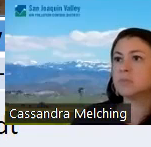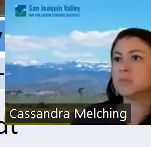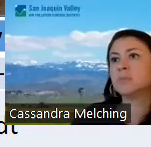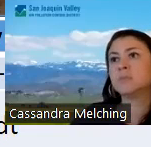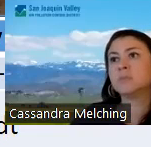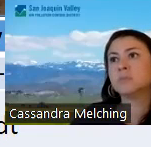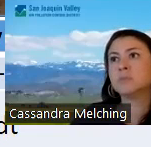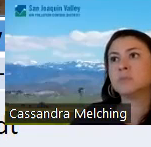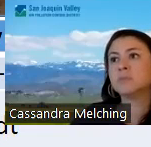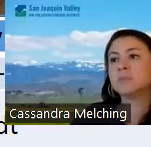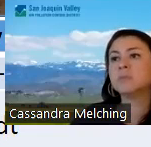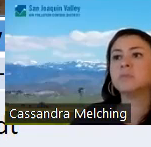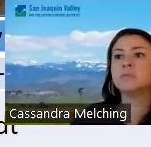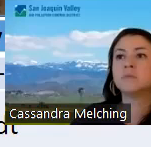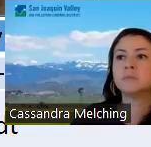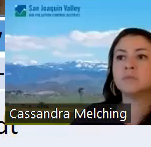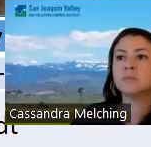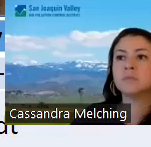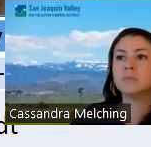are active wildfires,